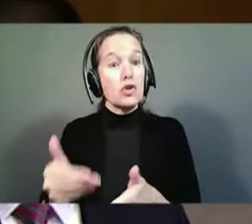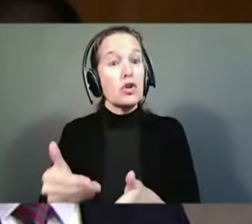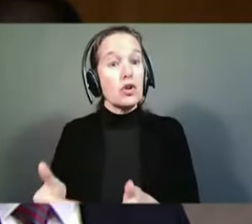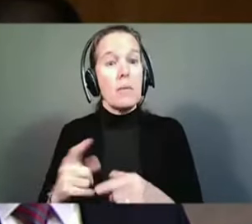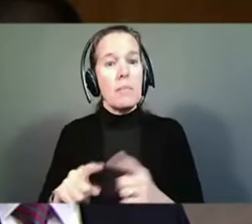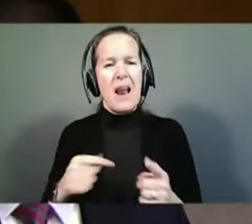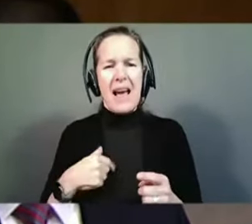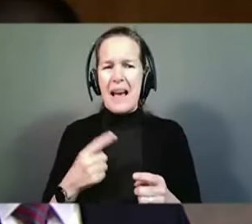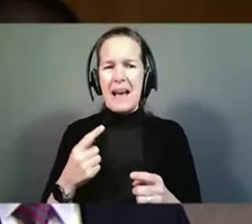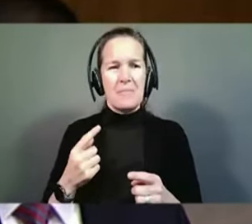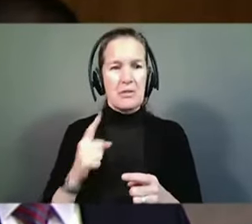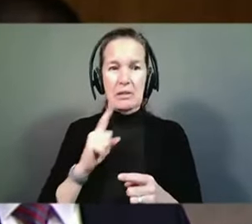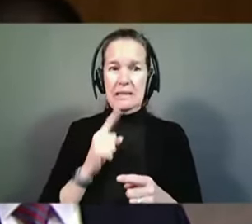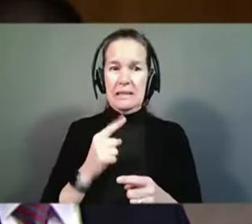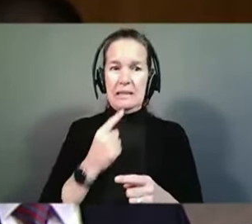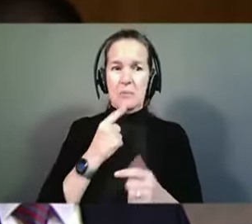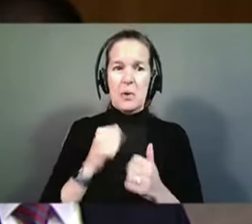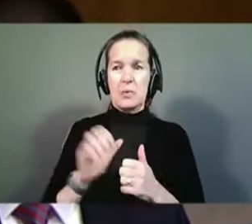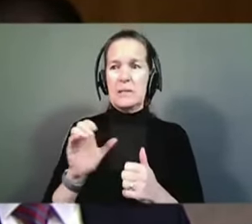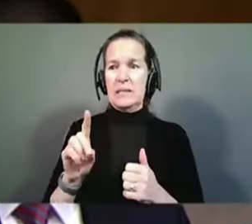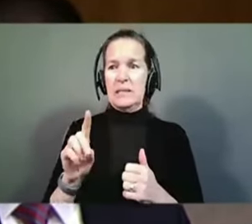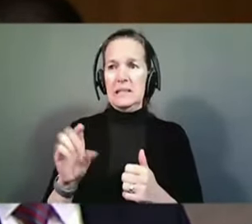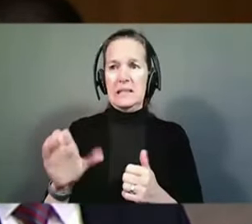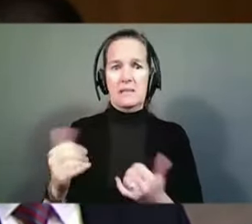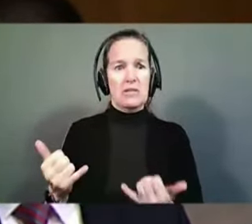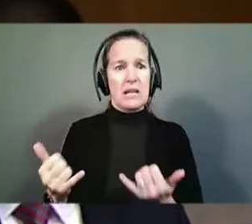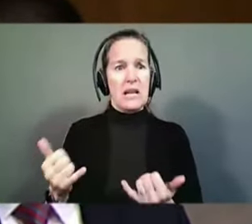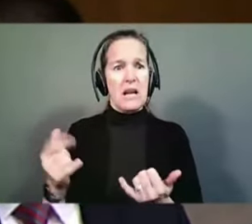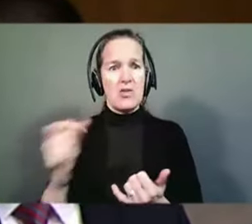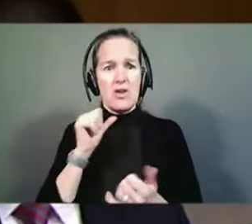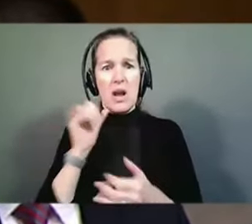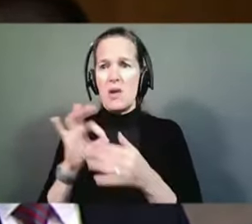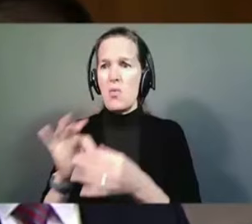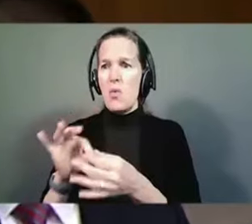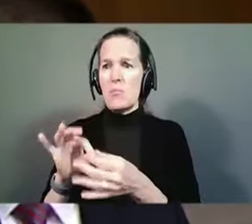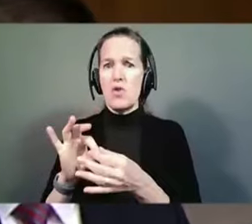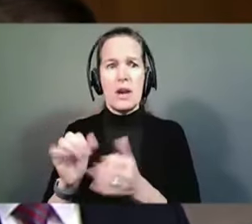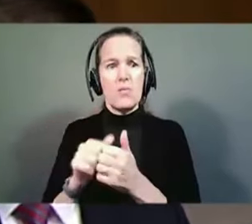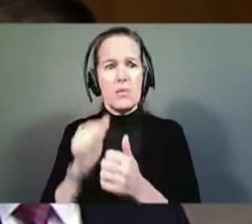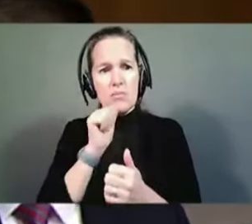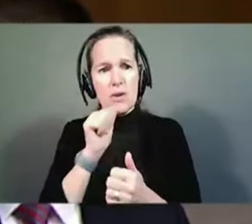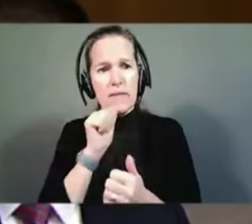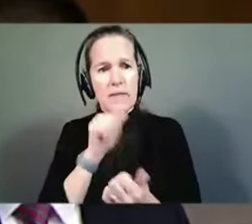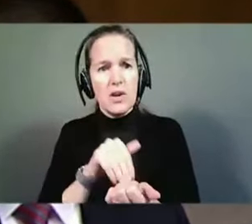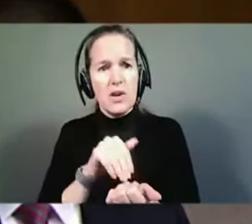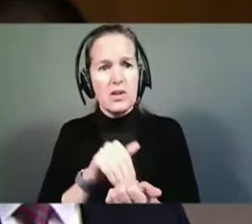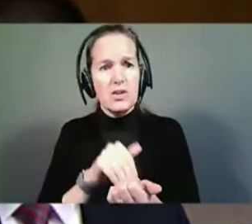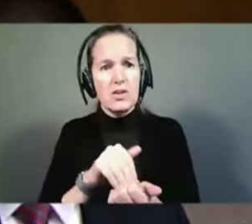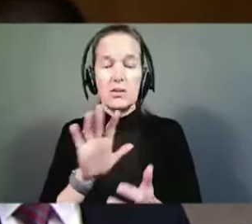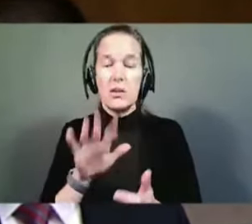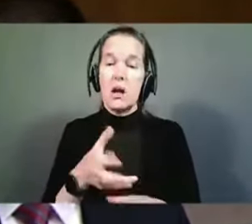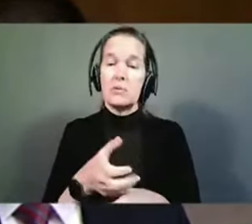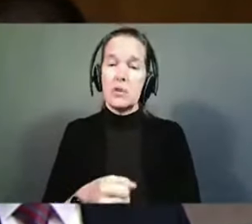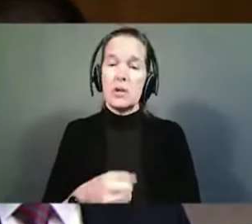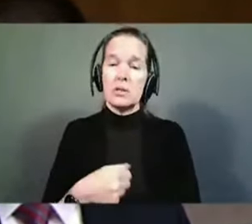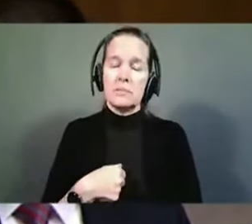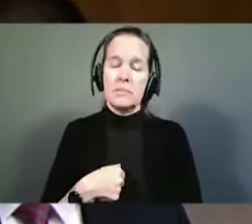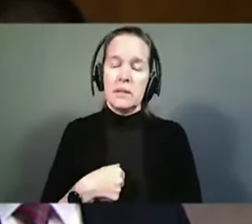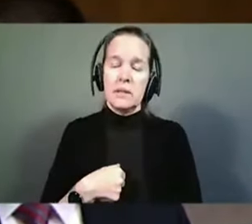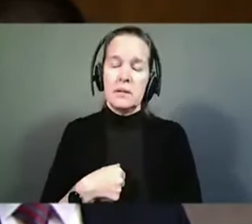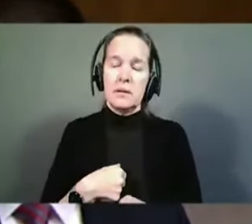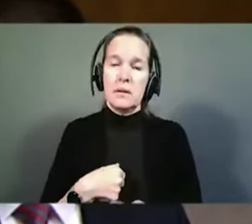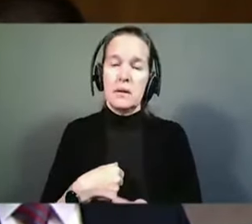the CDC right now, that they're not cooperating adequately enough with private doctors. Trust me, these doctors, we want to